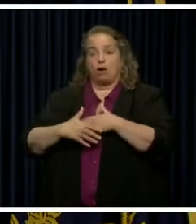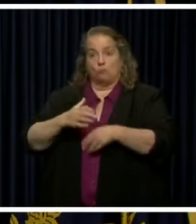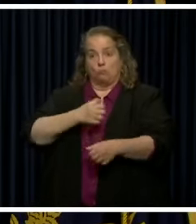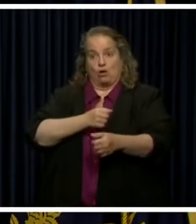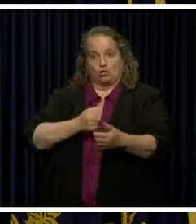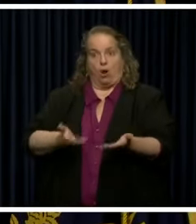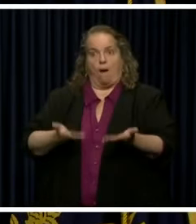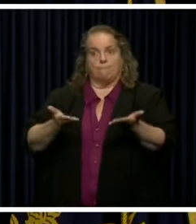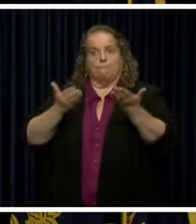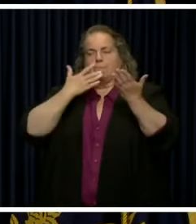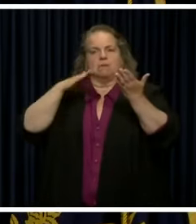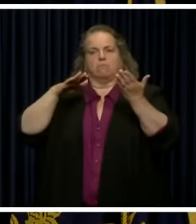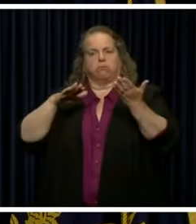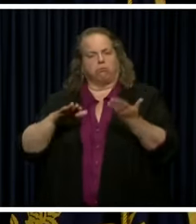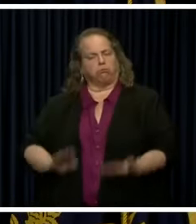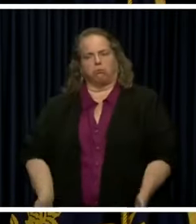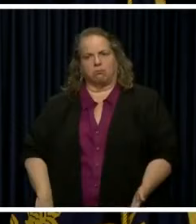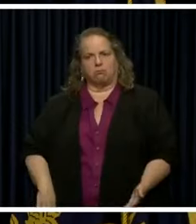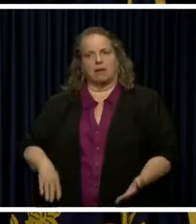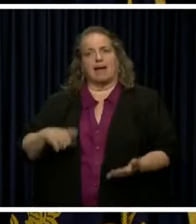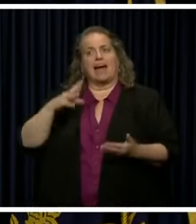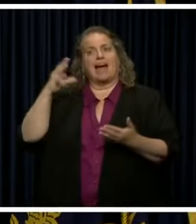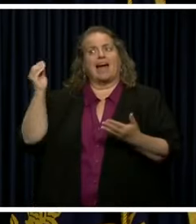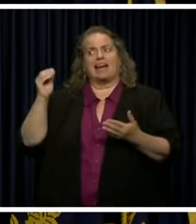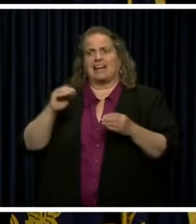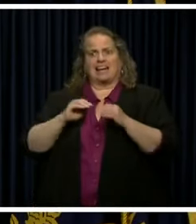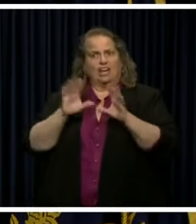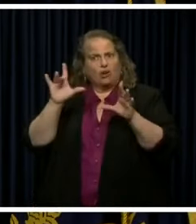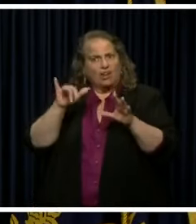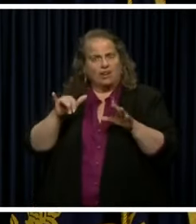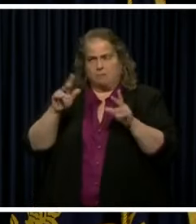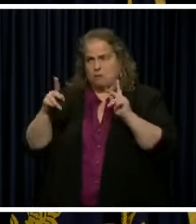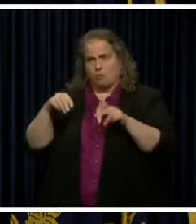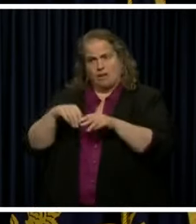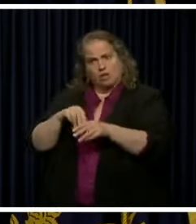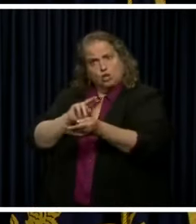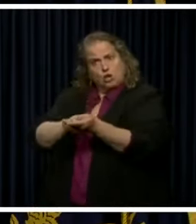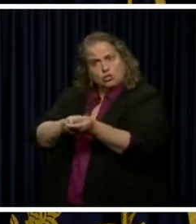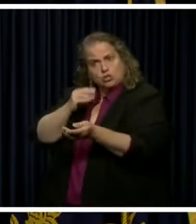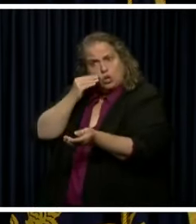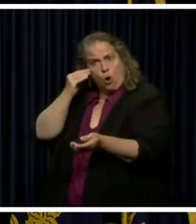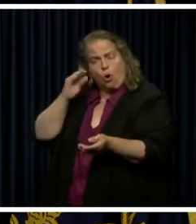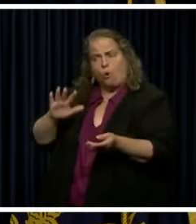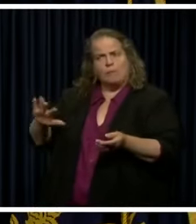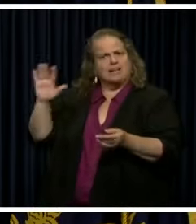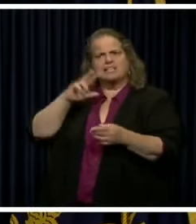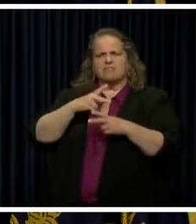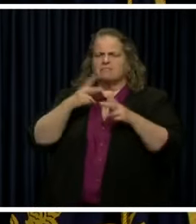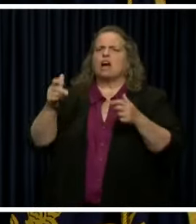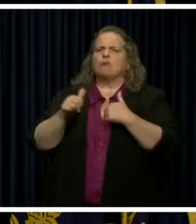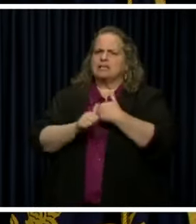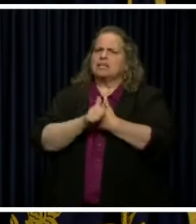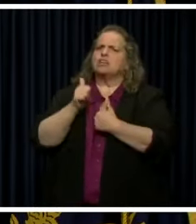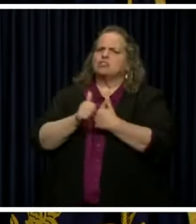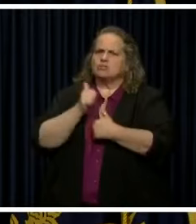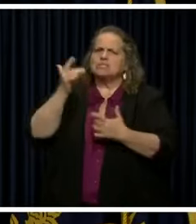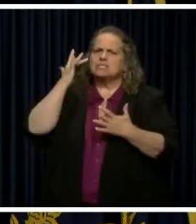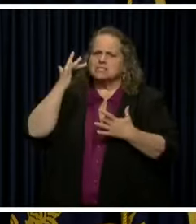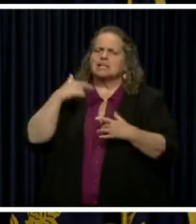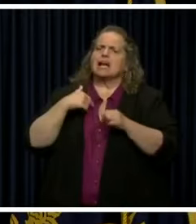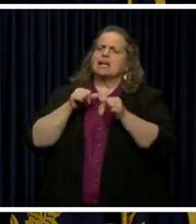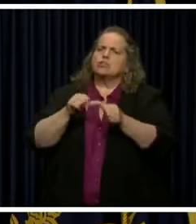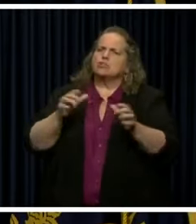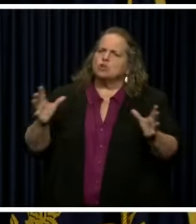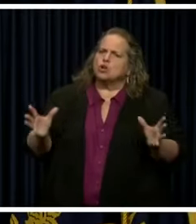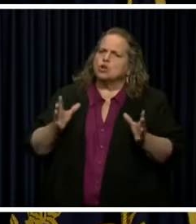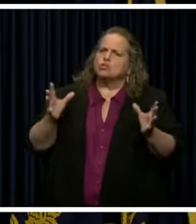for those who are in confined populations and nursing homes, this is a very, very dangerous disease. And so I continue to urge you to